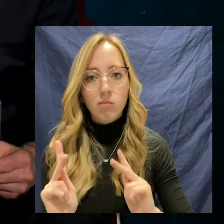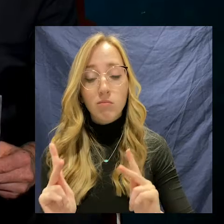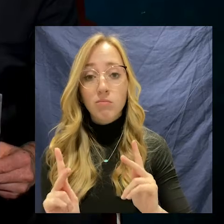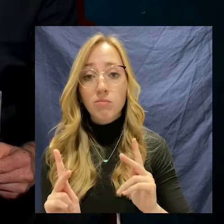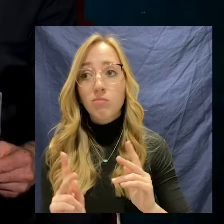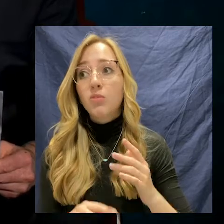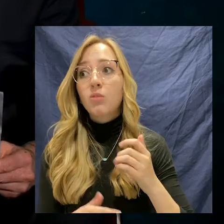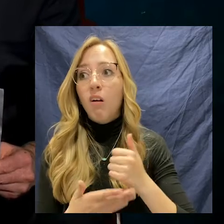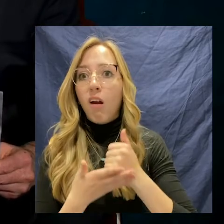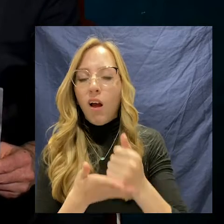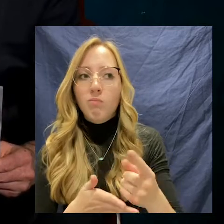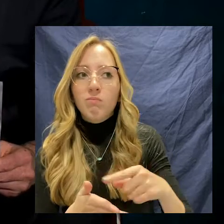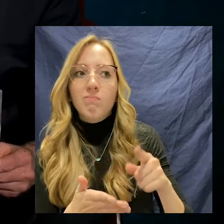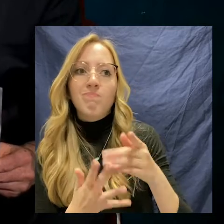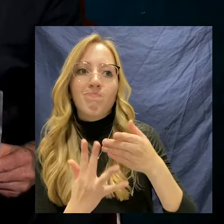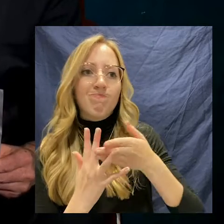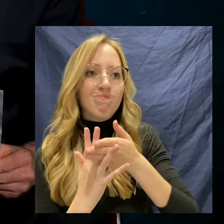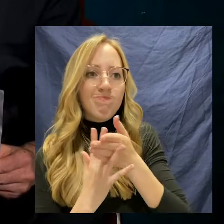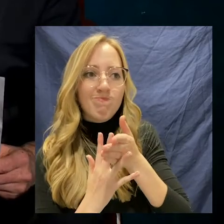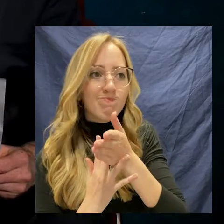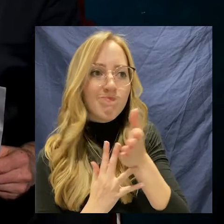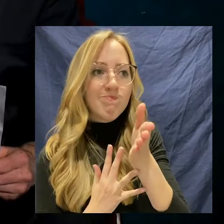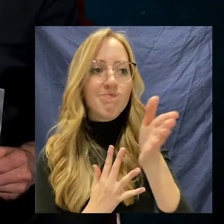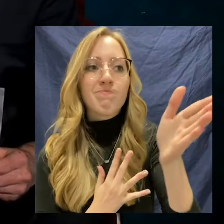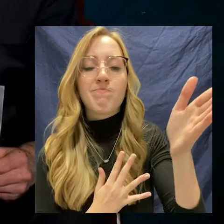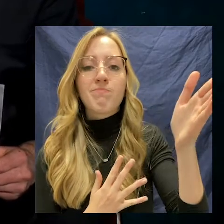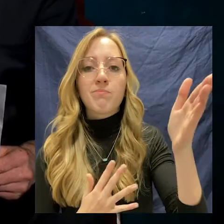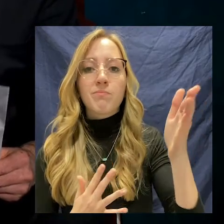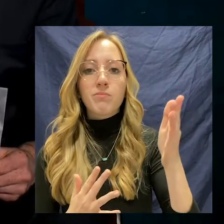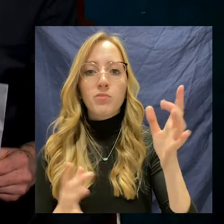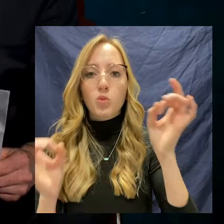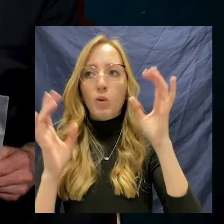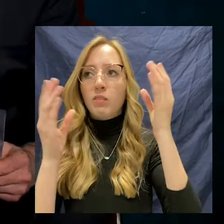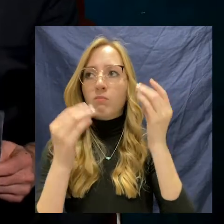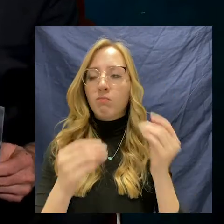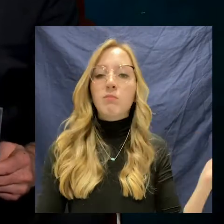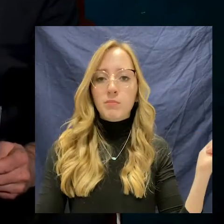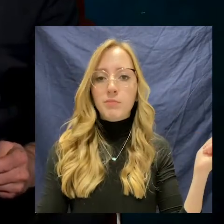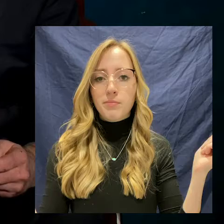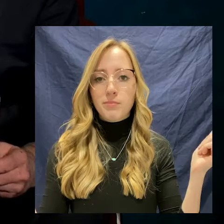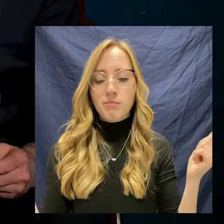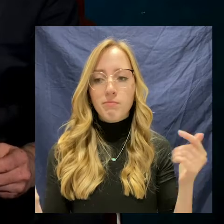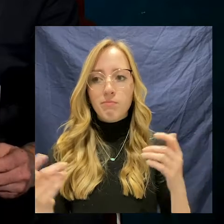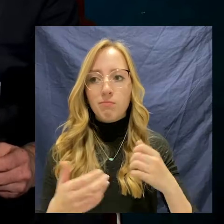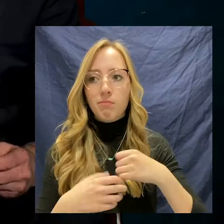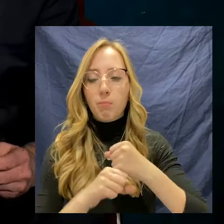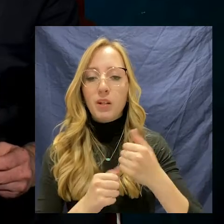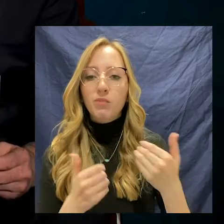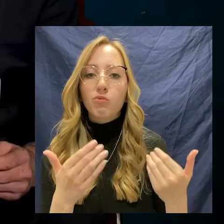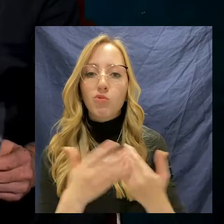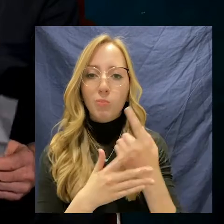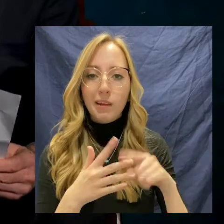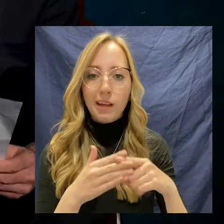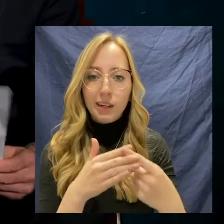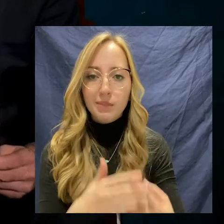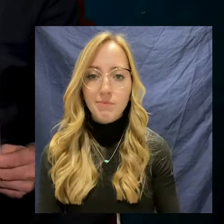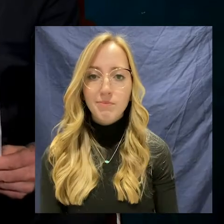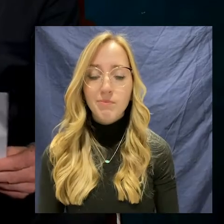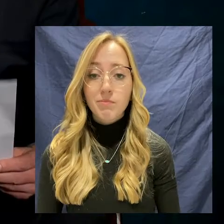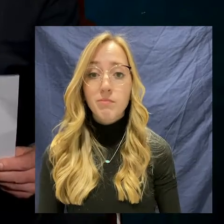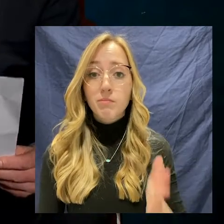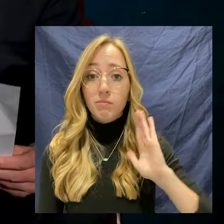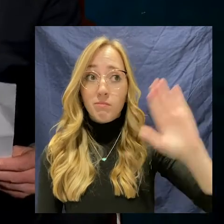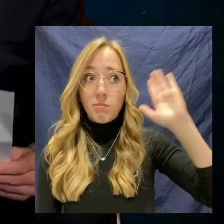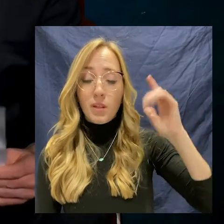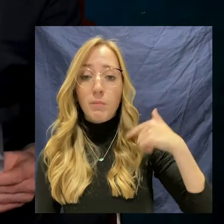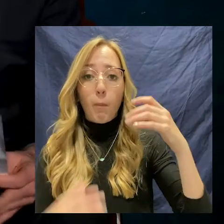help them navigate their way out of the crisis to a new beginning. When I was president of the board of directors, I had the honor